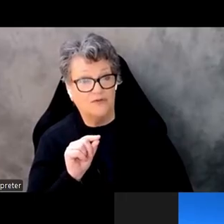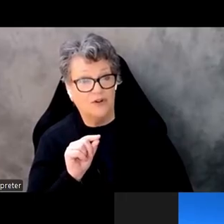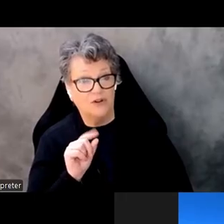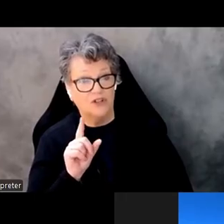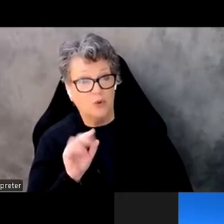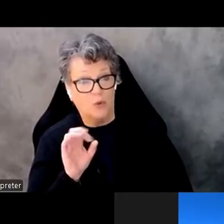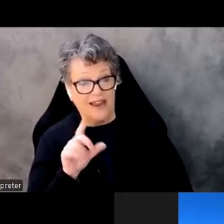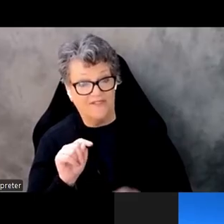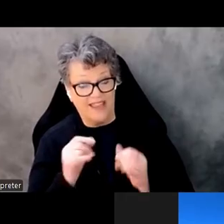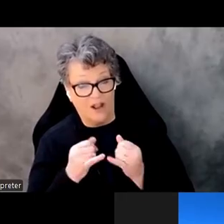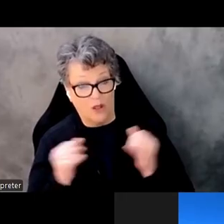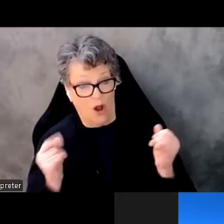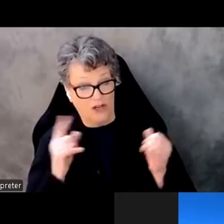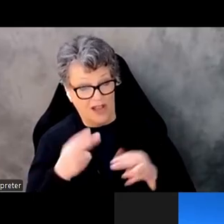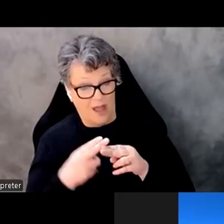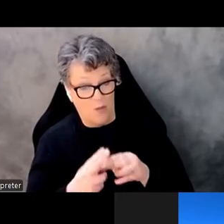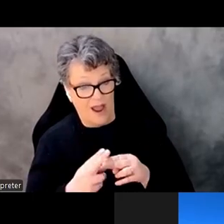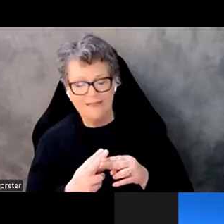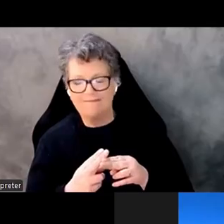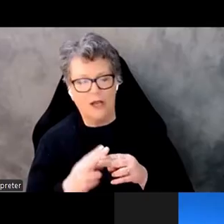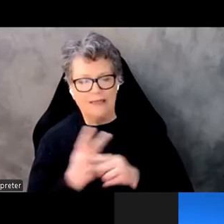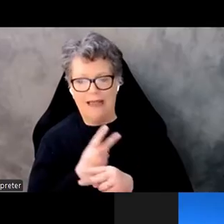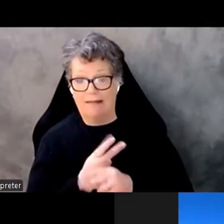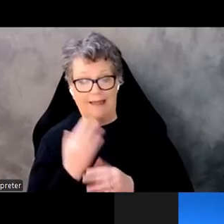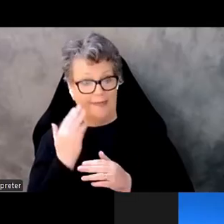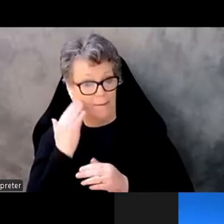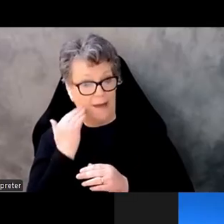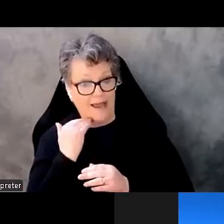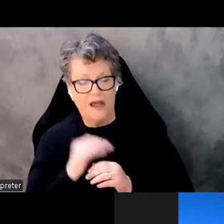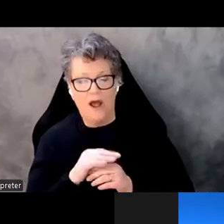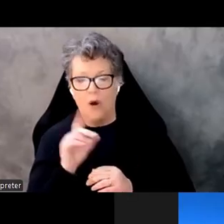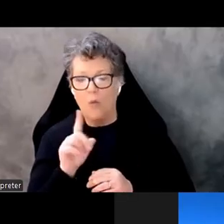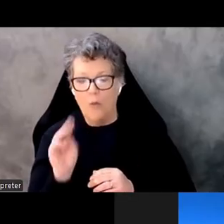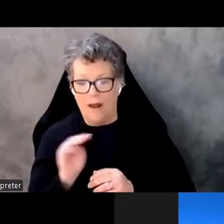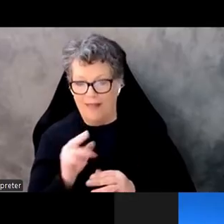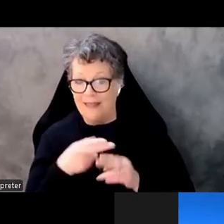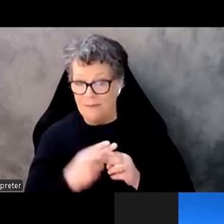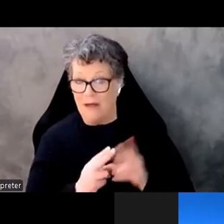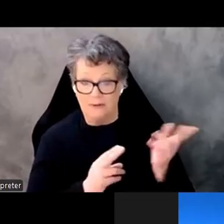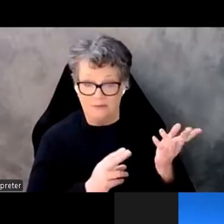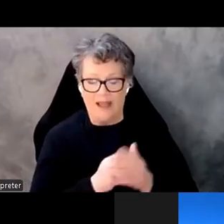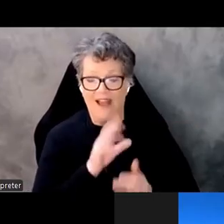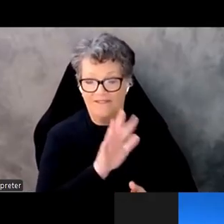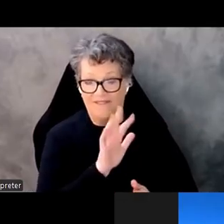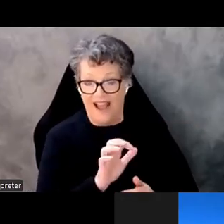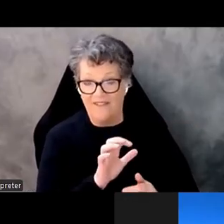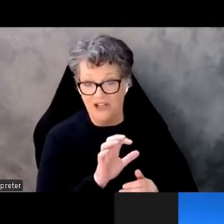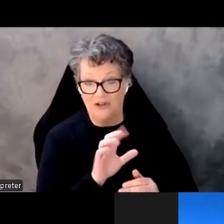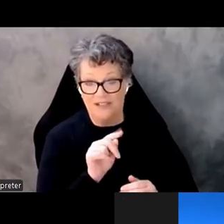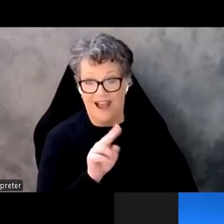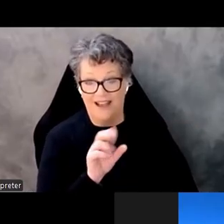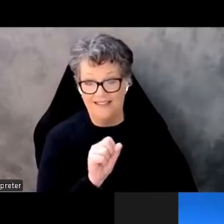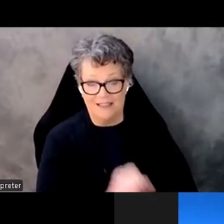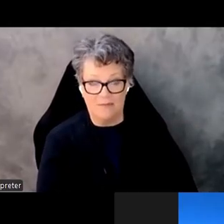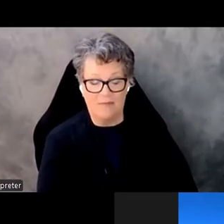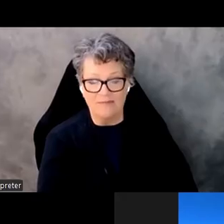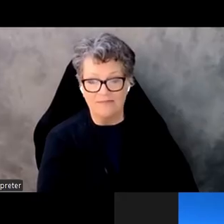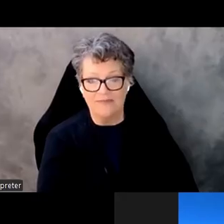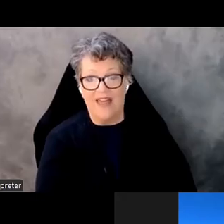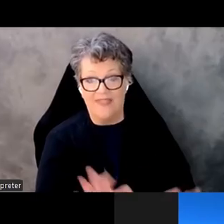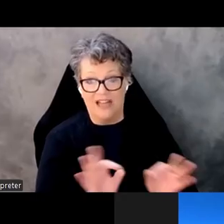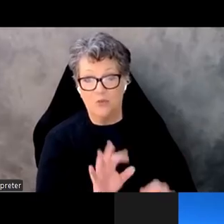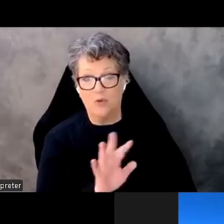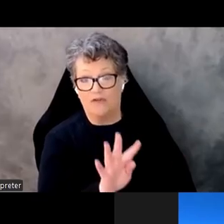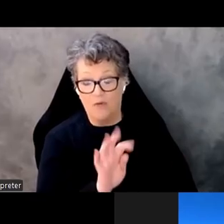that weighs? I couldn't calculate that in my head, but million where you pounds. go? Million pounds, okay. 500 tons. And it's worth